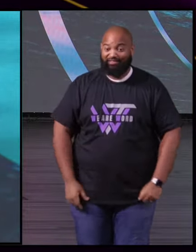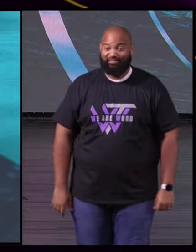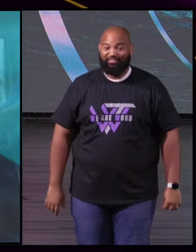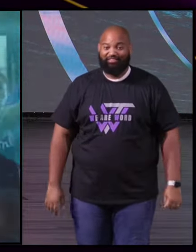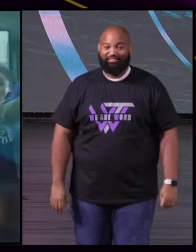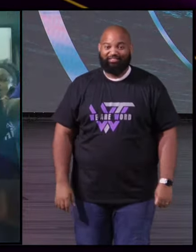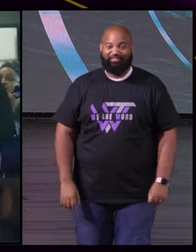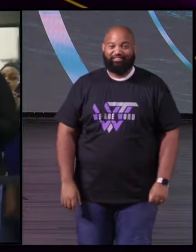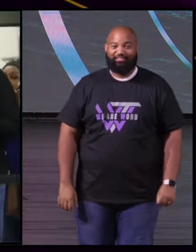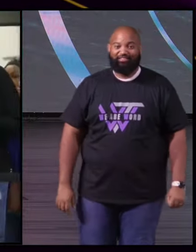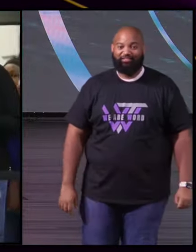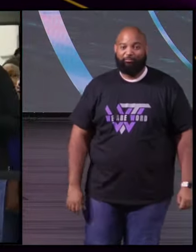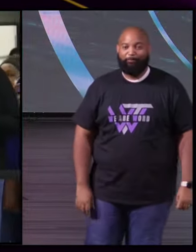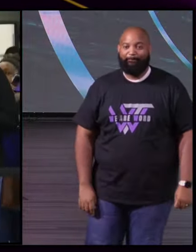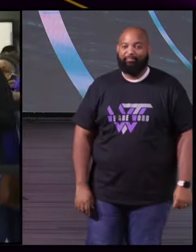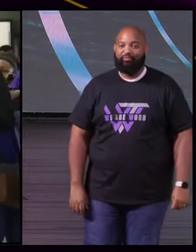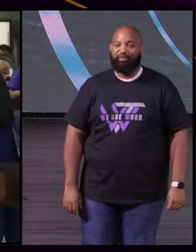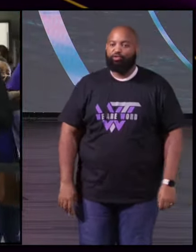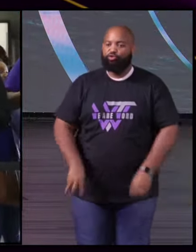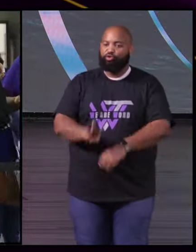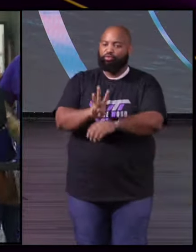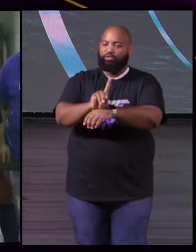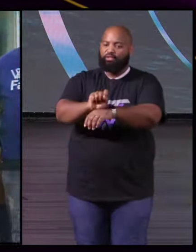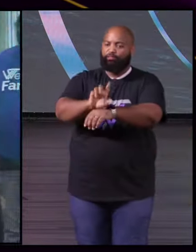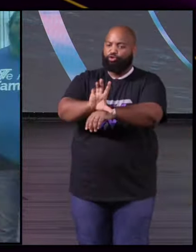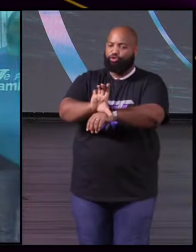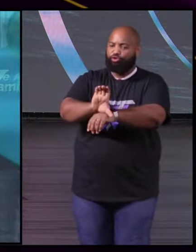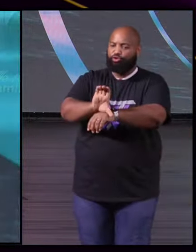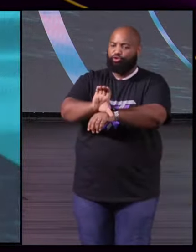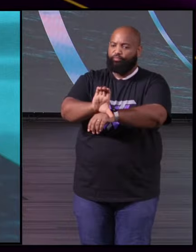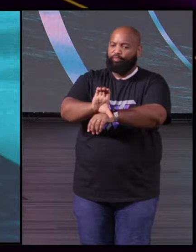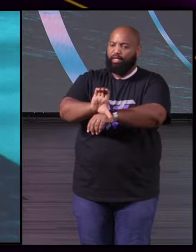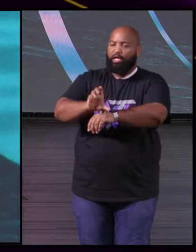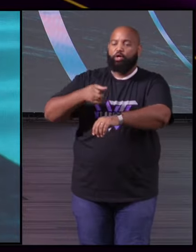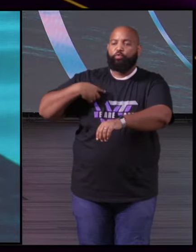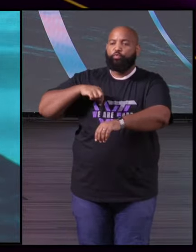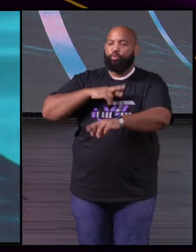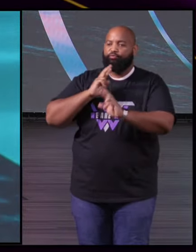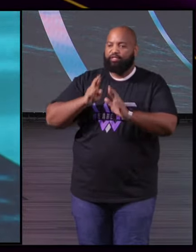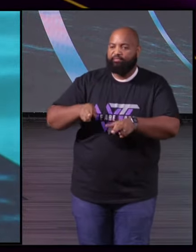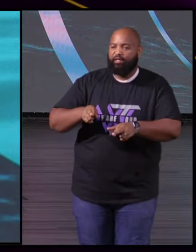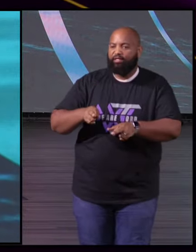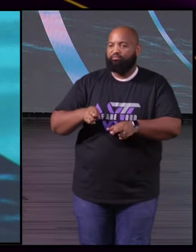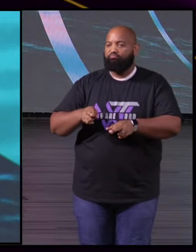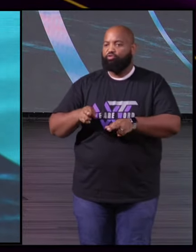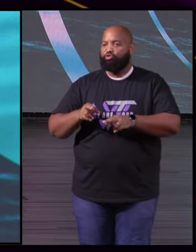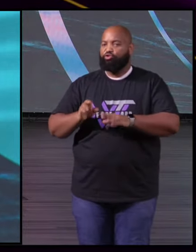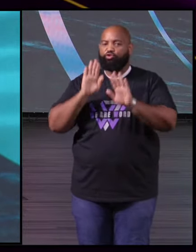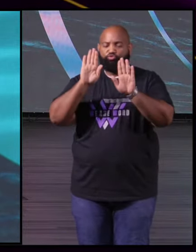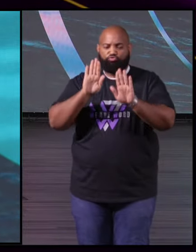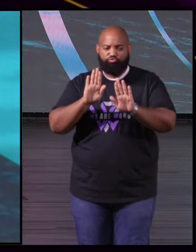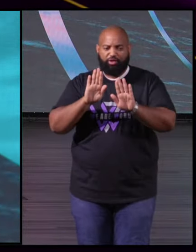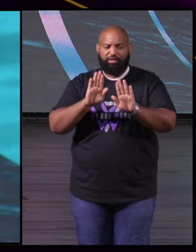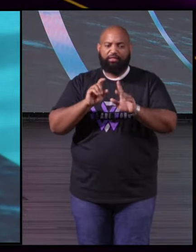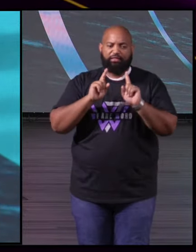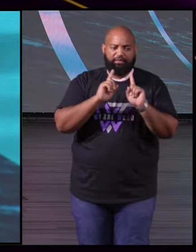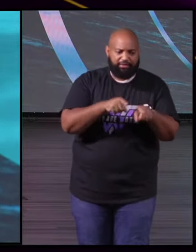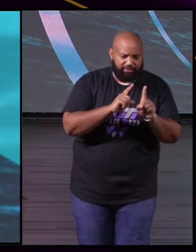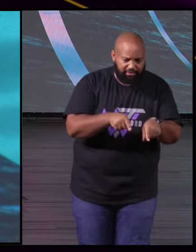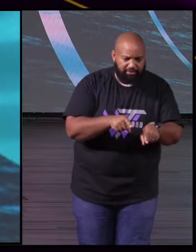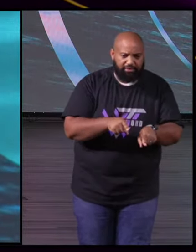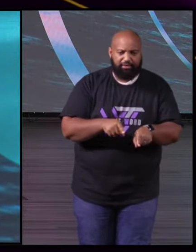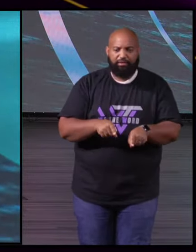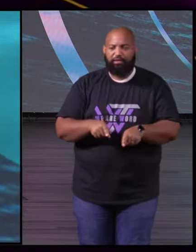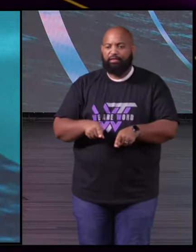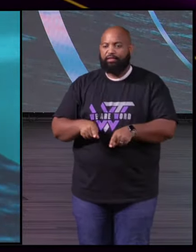morning. And so at Word Tabernacle Church, we respond to the Great Commission that Jesus